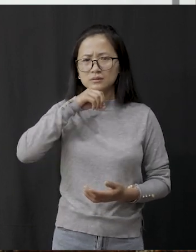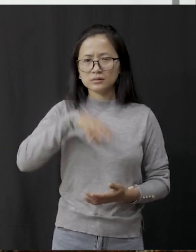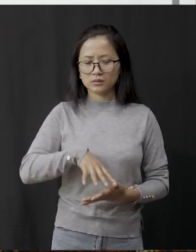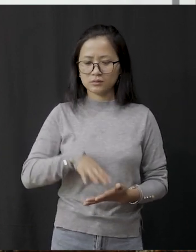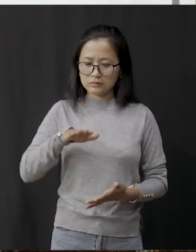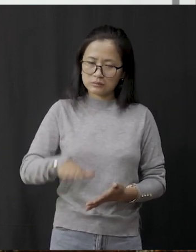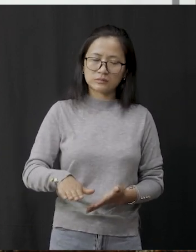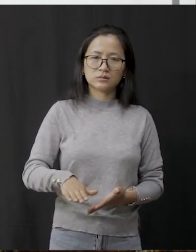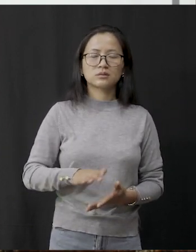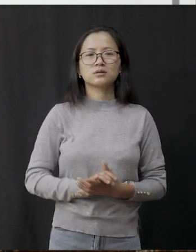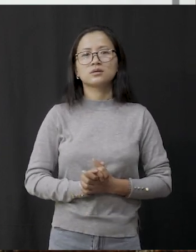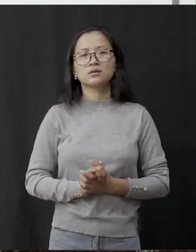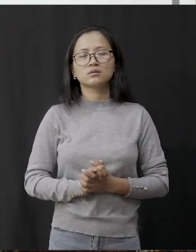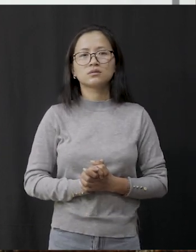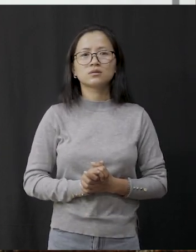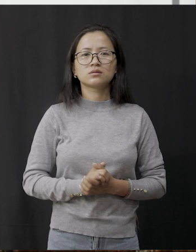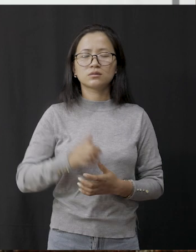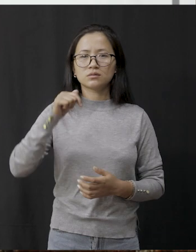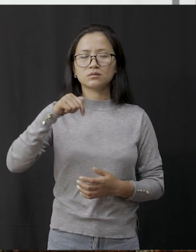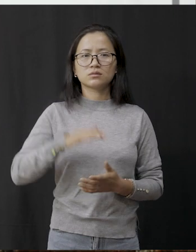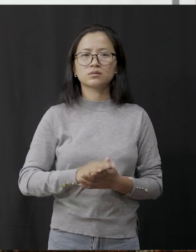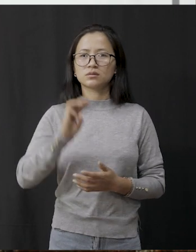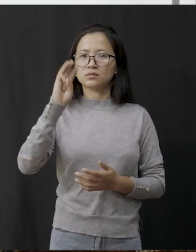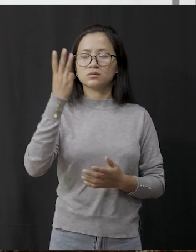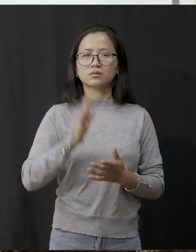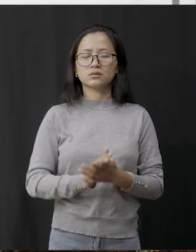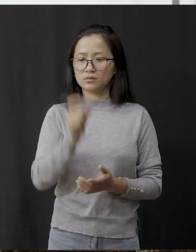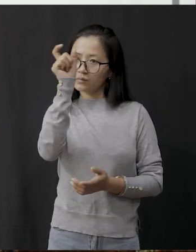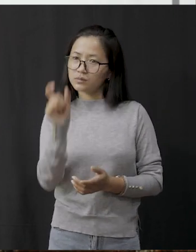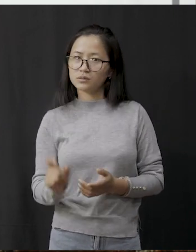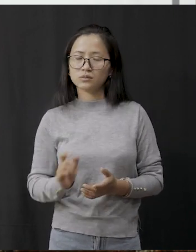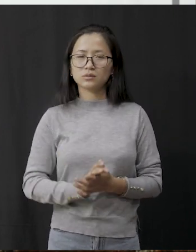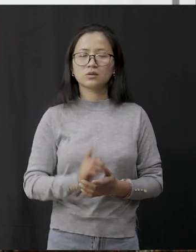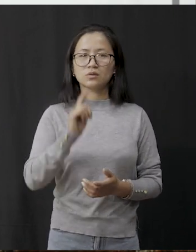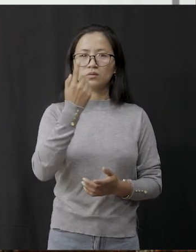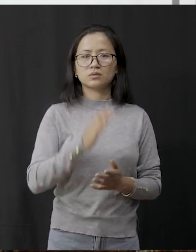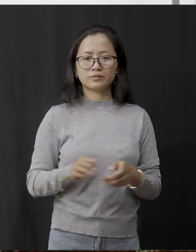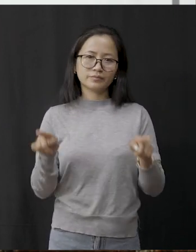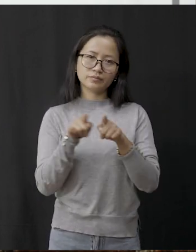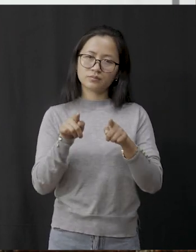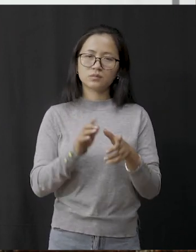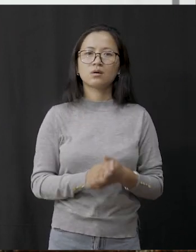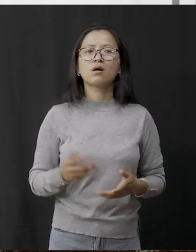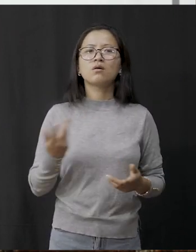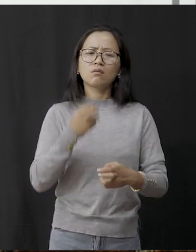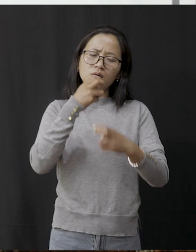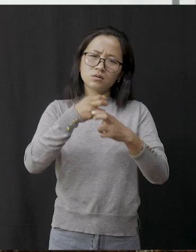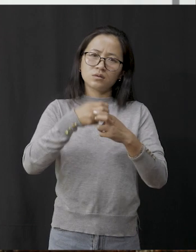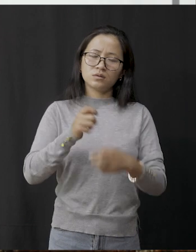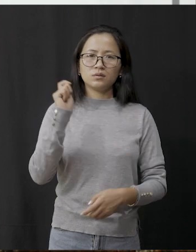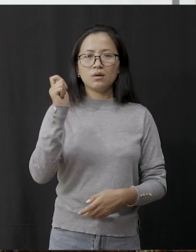age. Now we can see this third person, a small kid like one of you, how hard he's